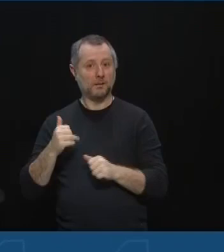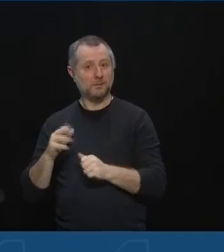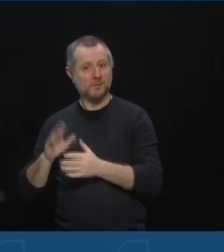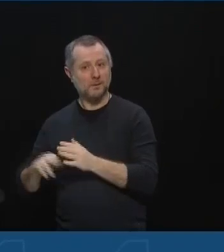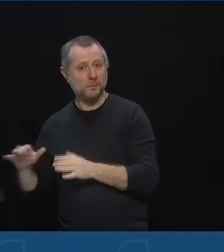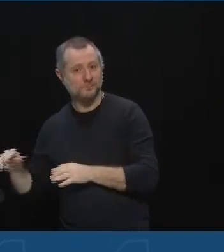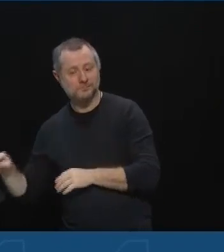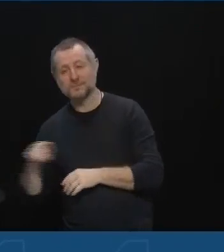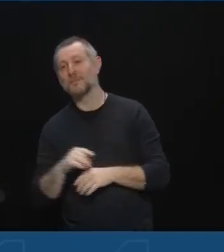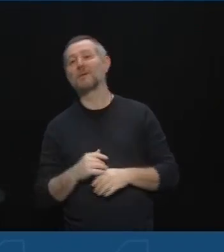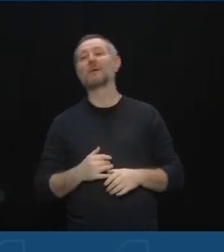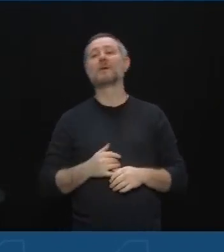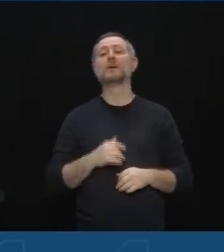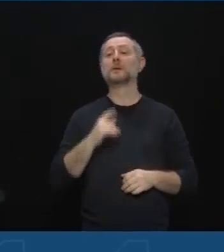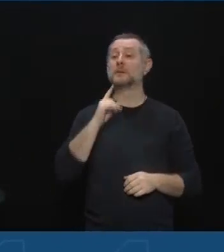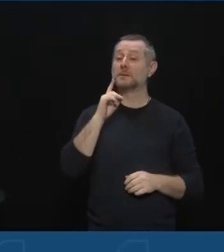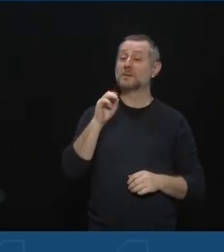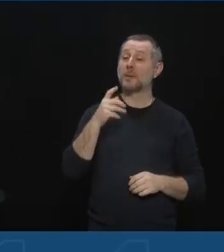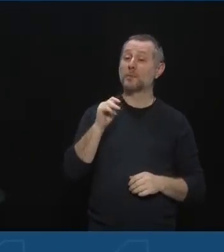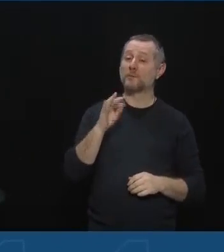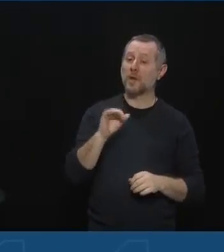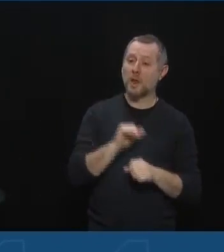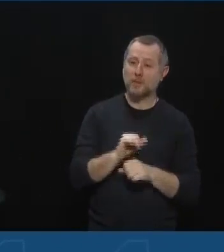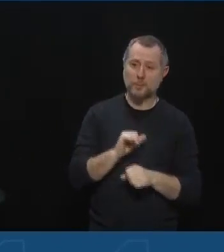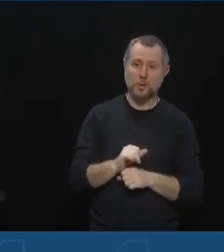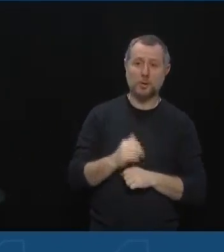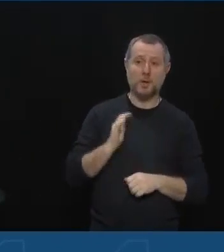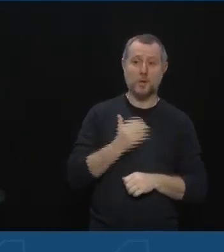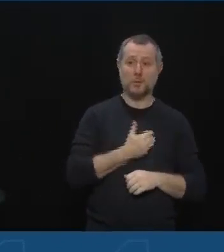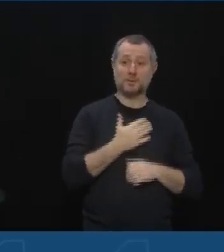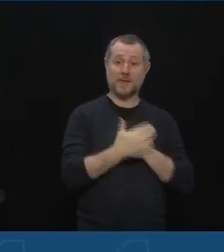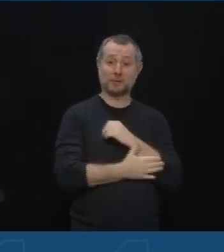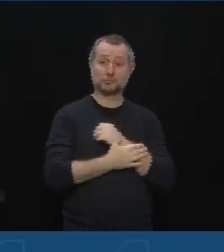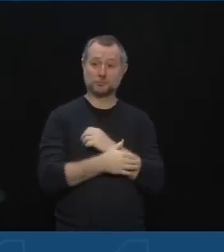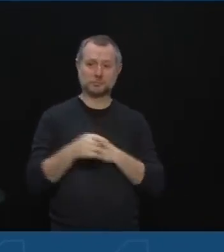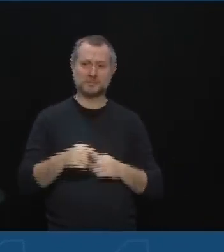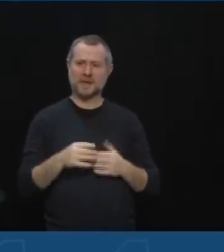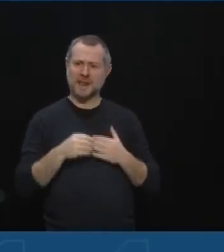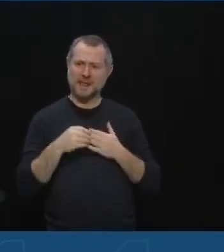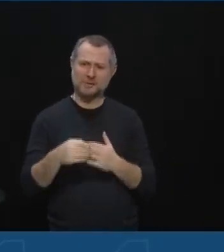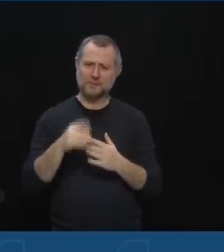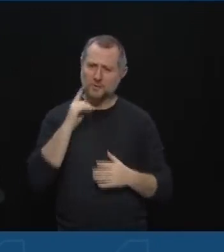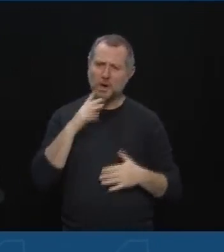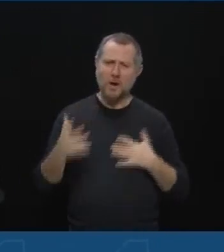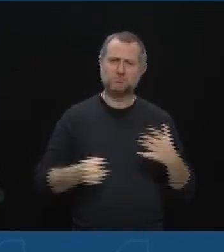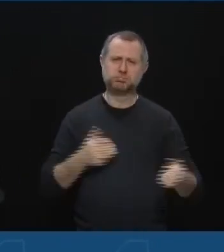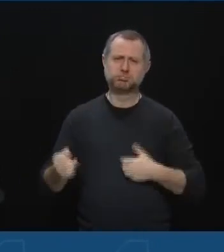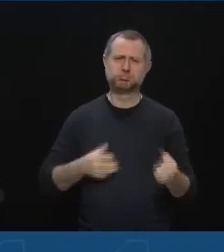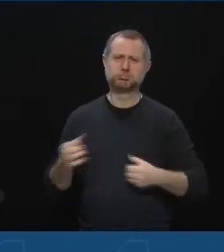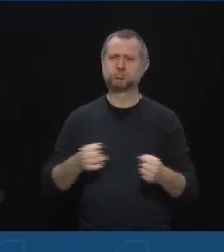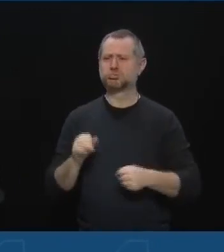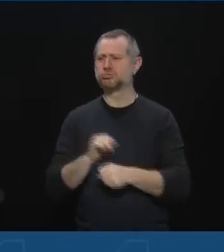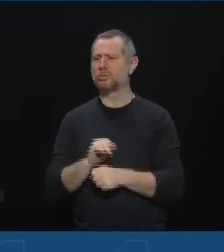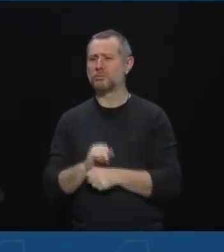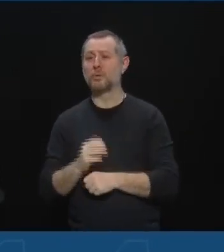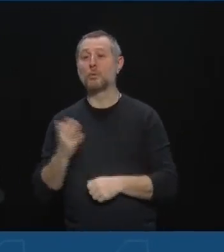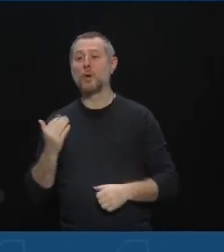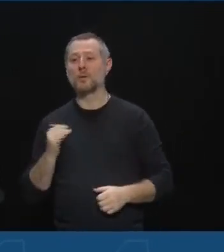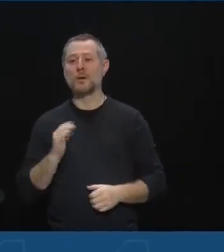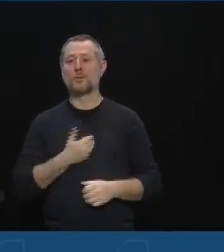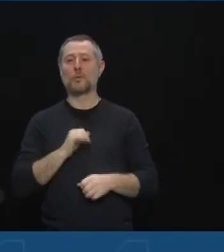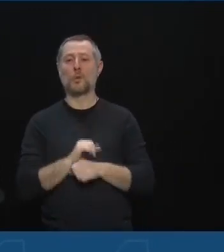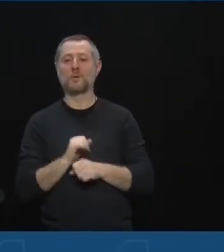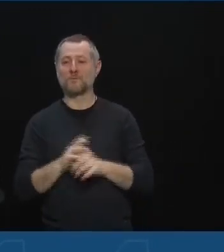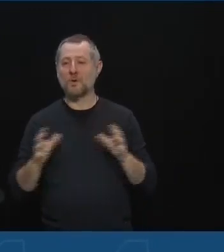place Monroe County as a statewide leader in job growth for the past several months, partly because of our unique entrepreneurial and talented workforce and our